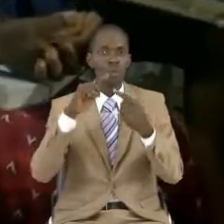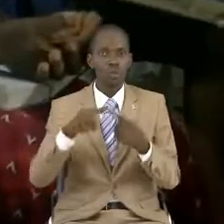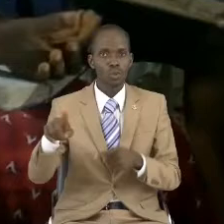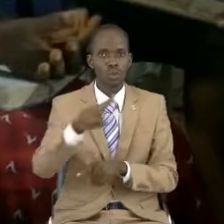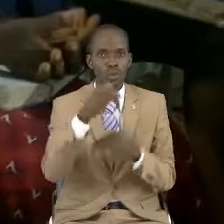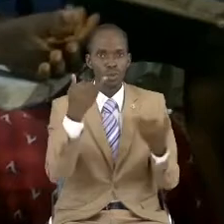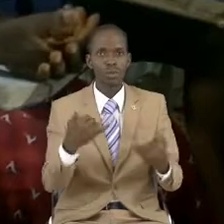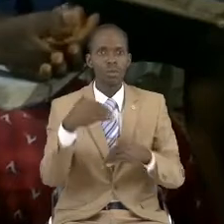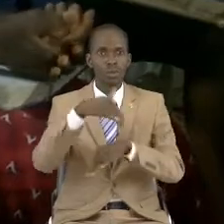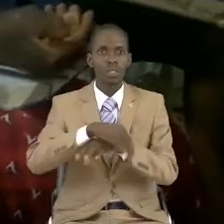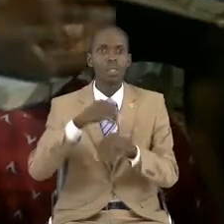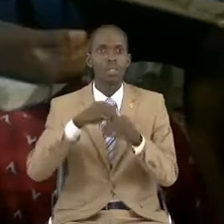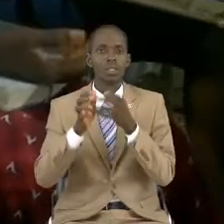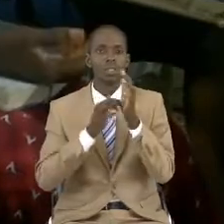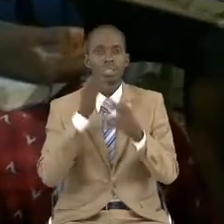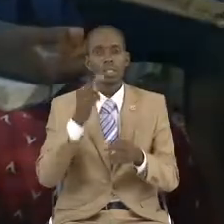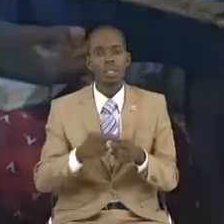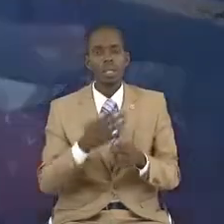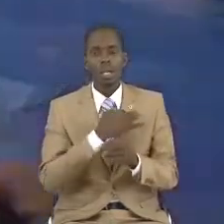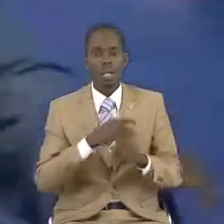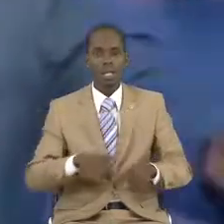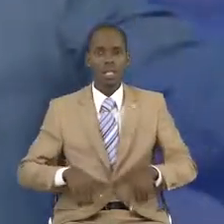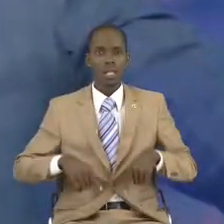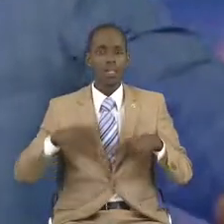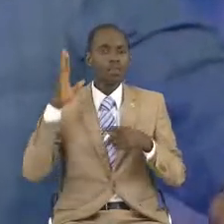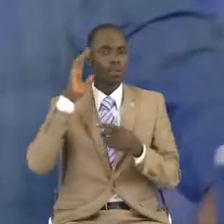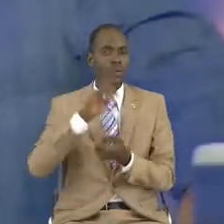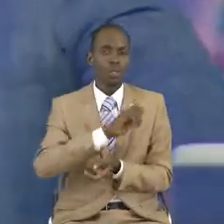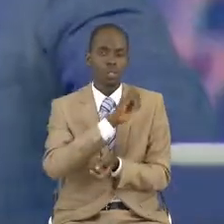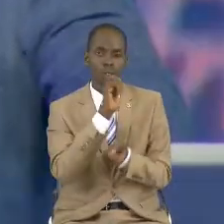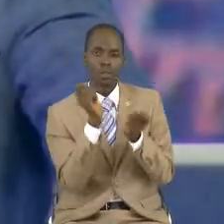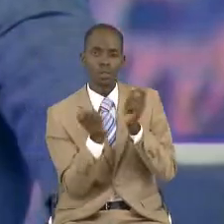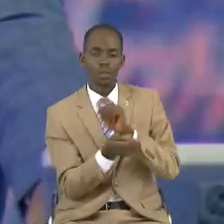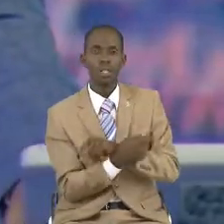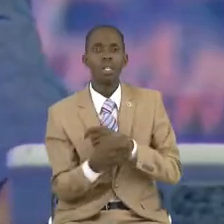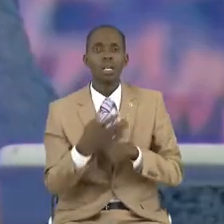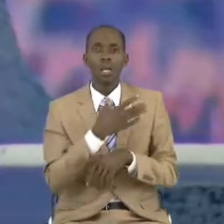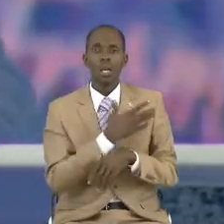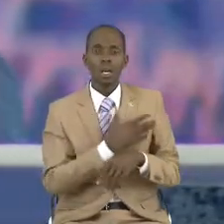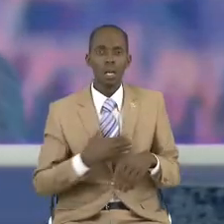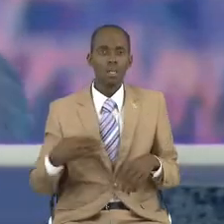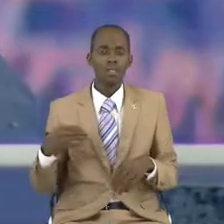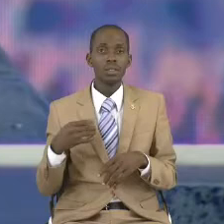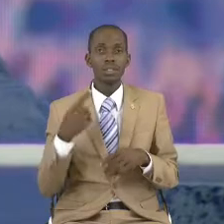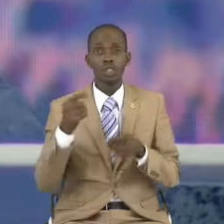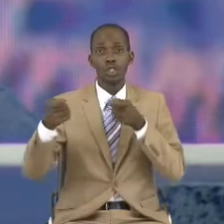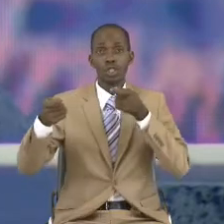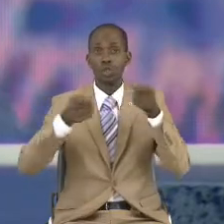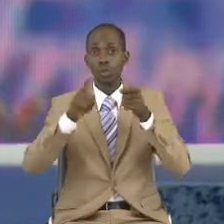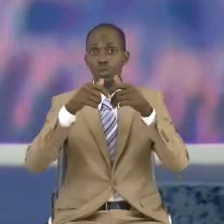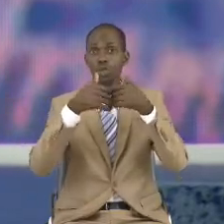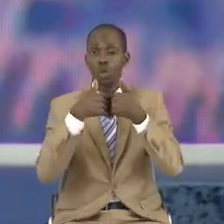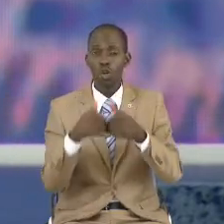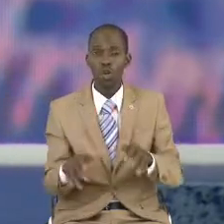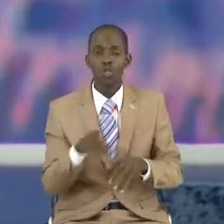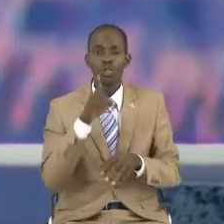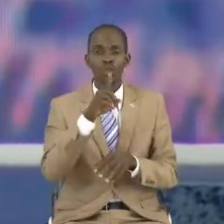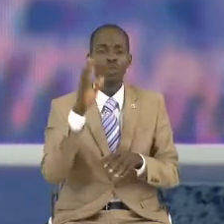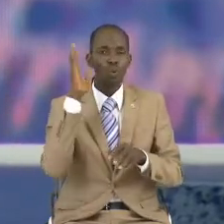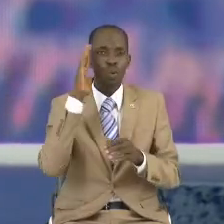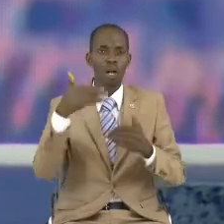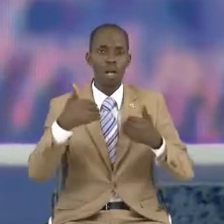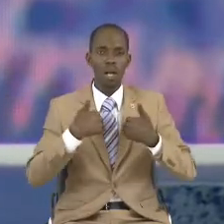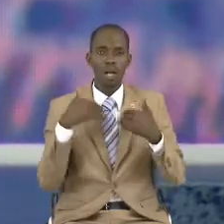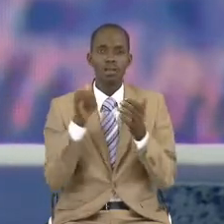and life will turn around and the dominion you lost you will have that dominion